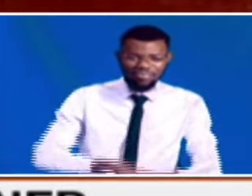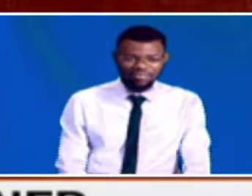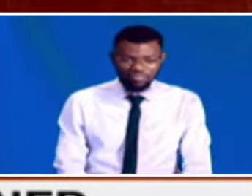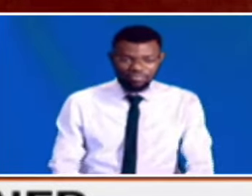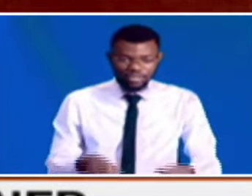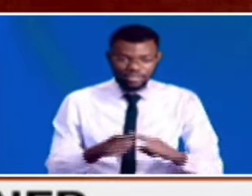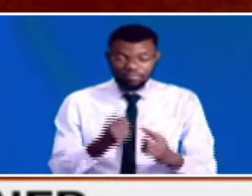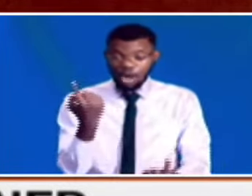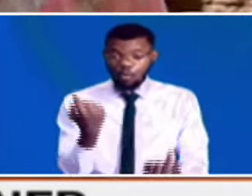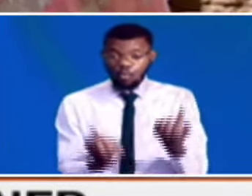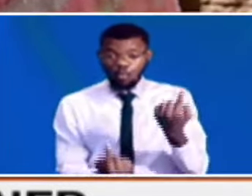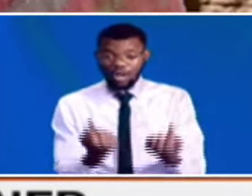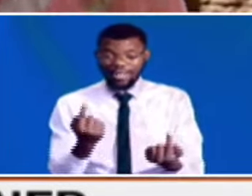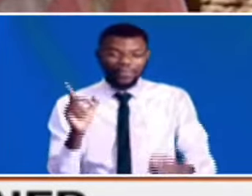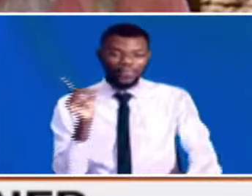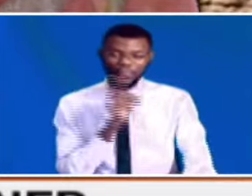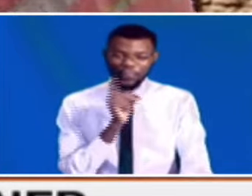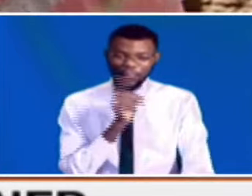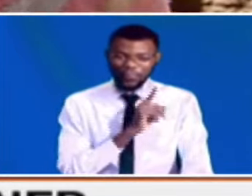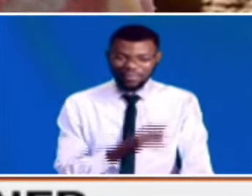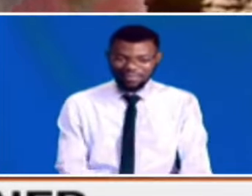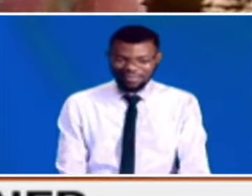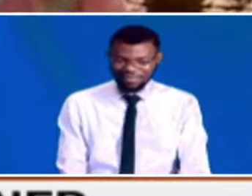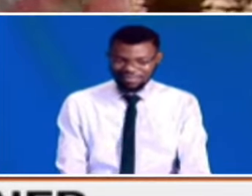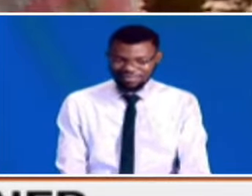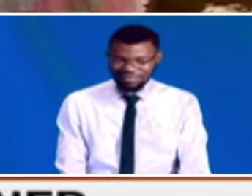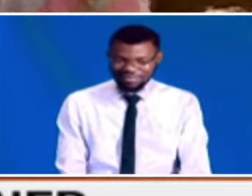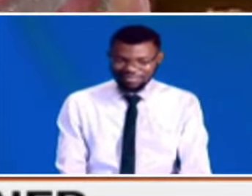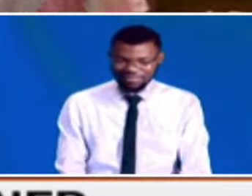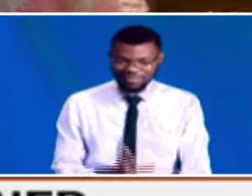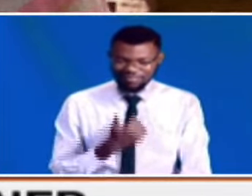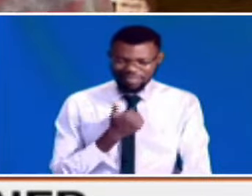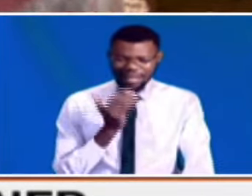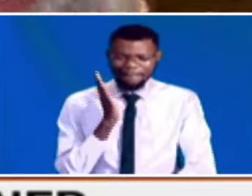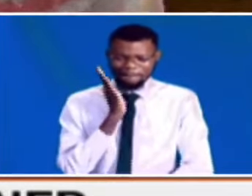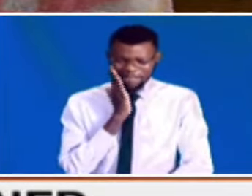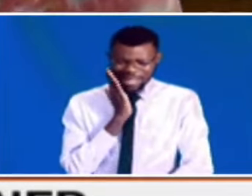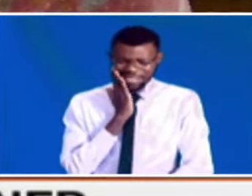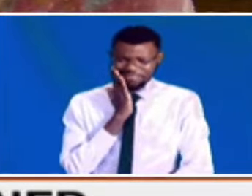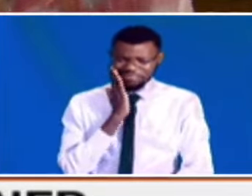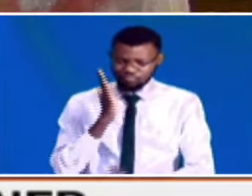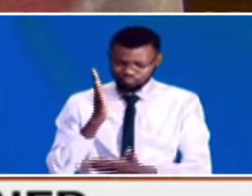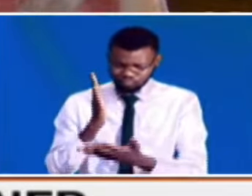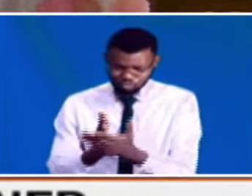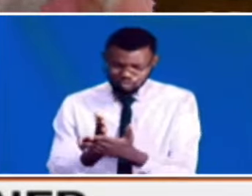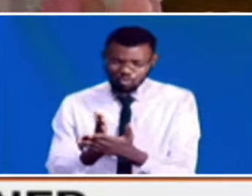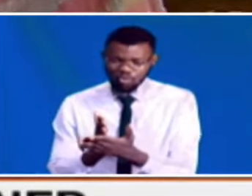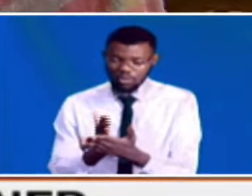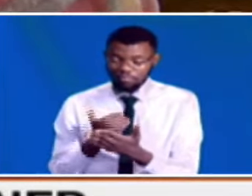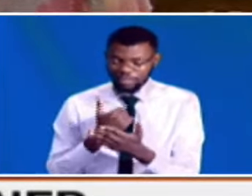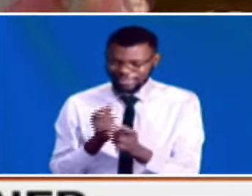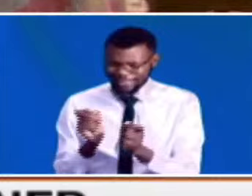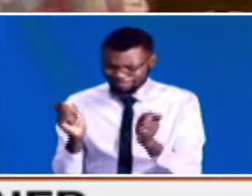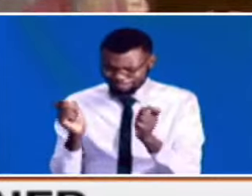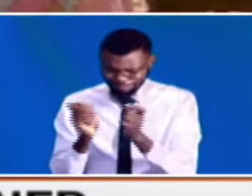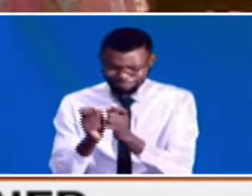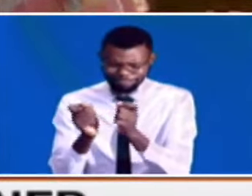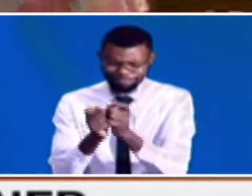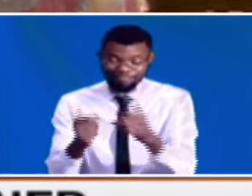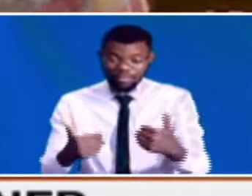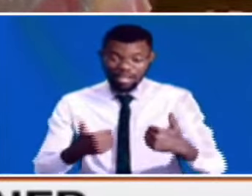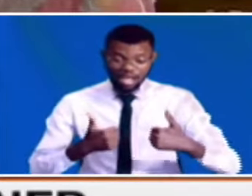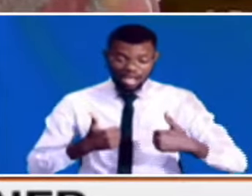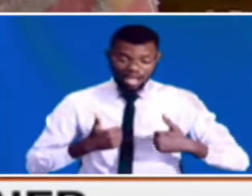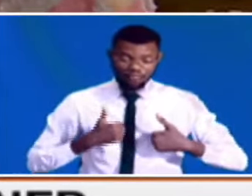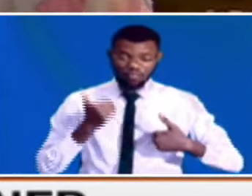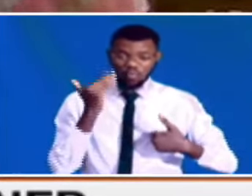culinary skills at home. Speaking from like a mother who has been hurting, one, because of seeing